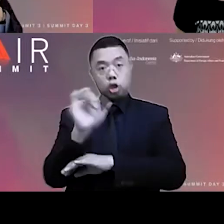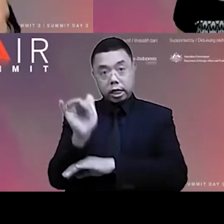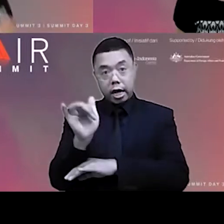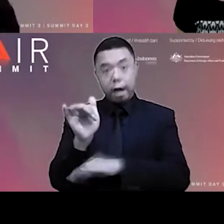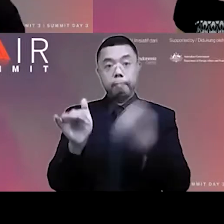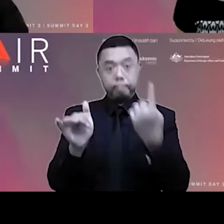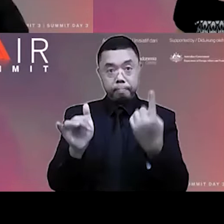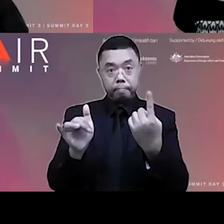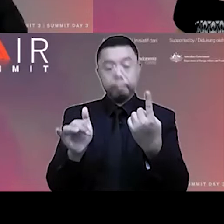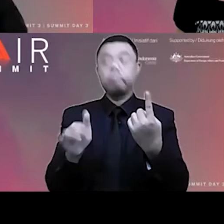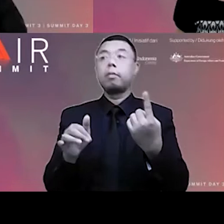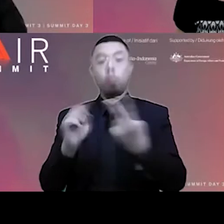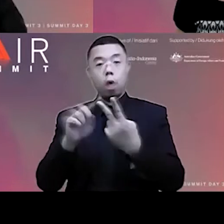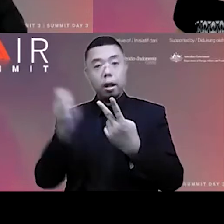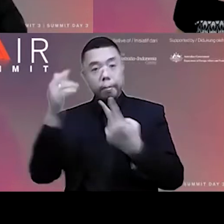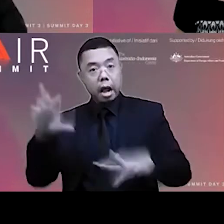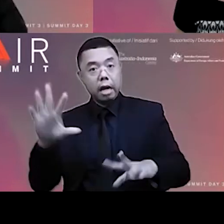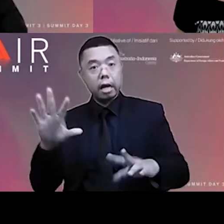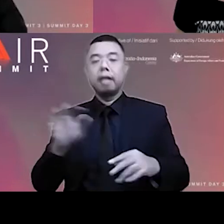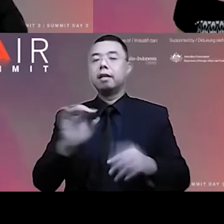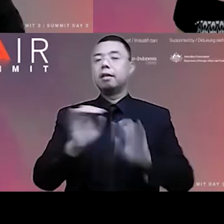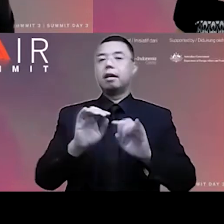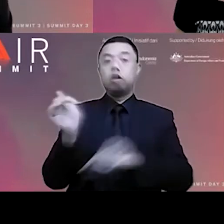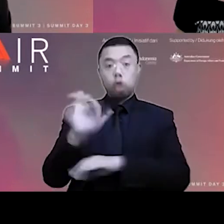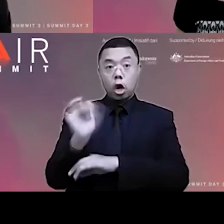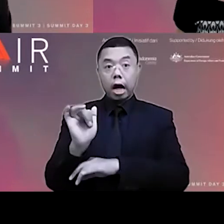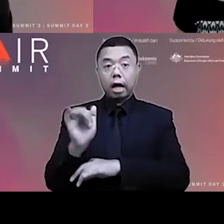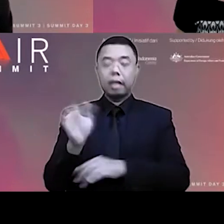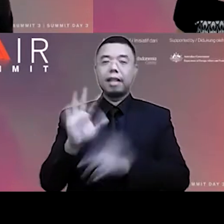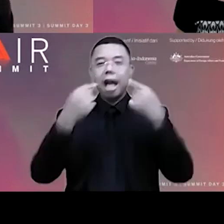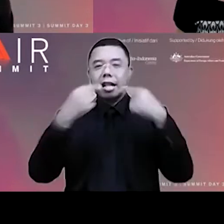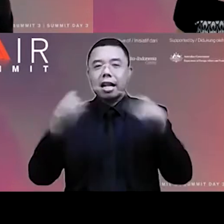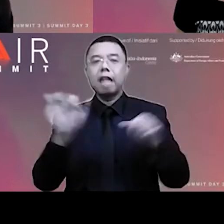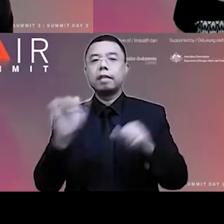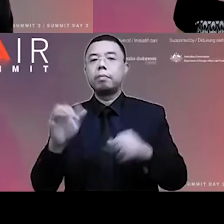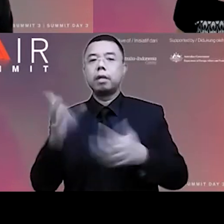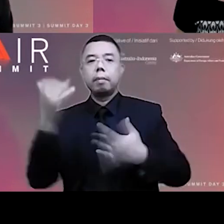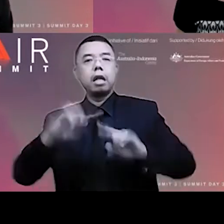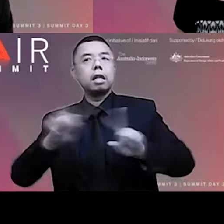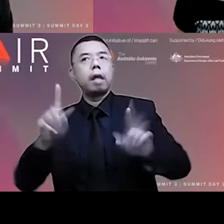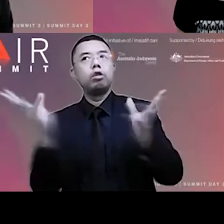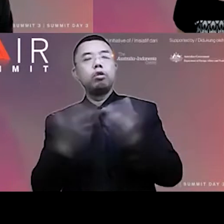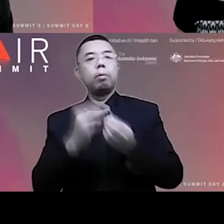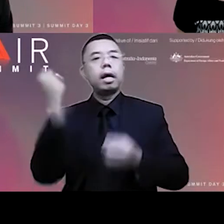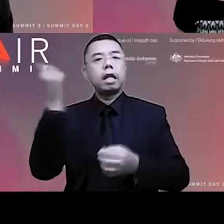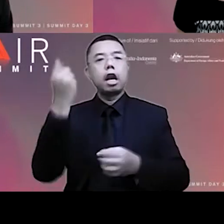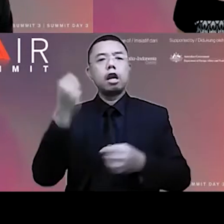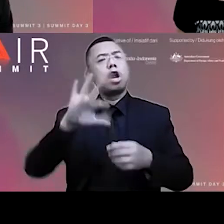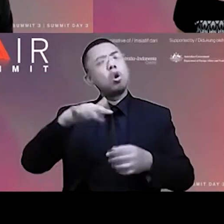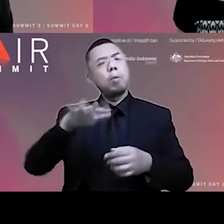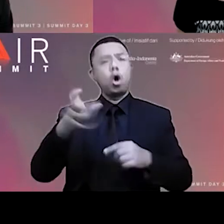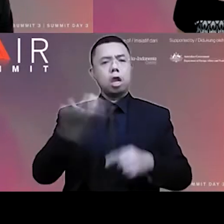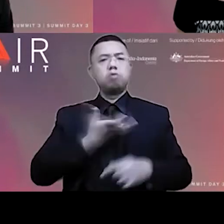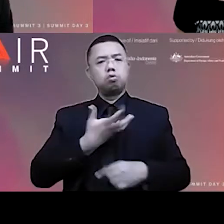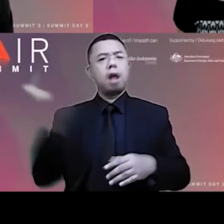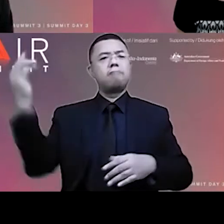in Australia, but in international level, Yogyakarta is quite famous for their cultural tourism.